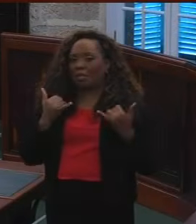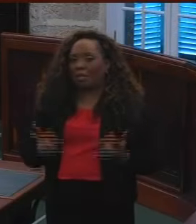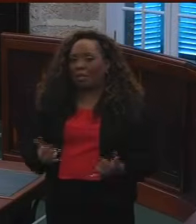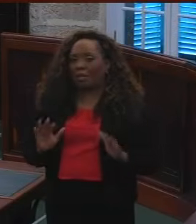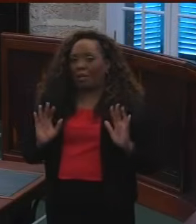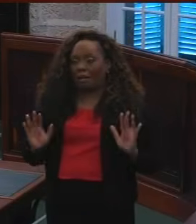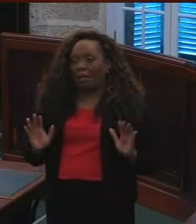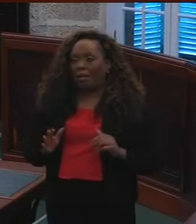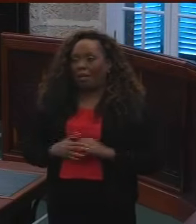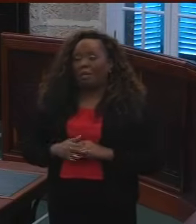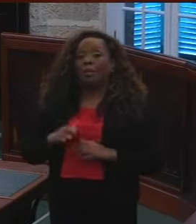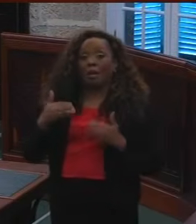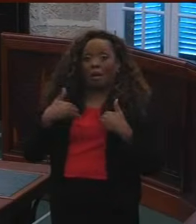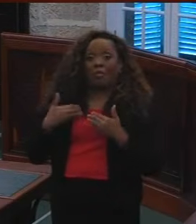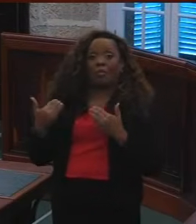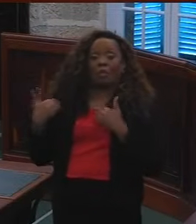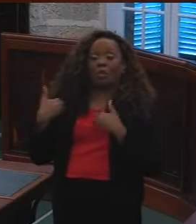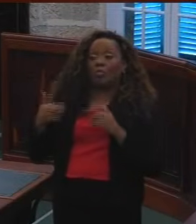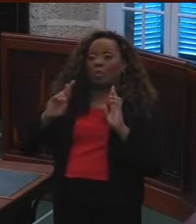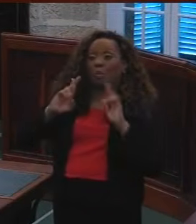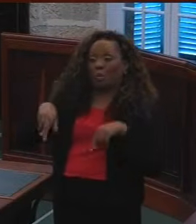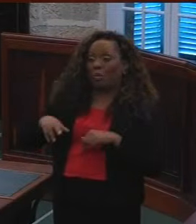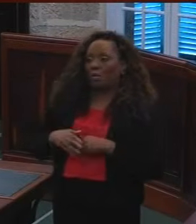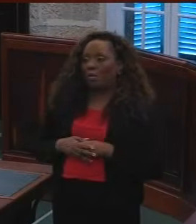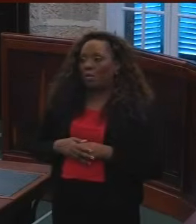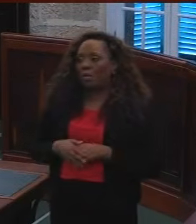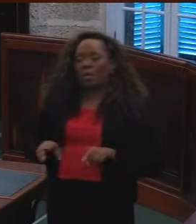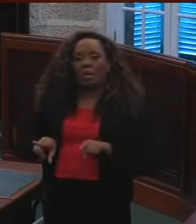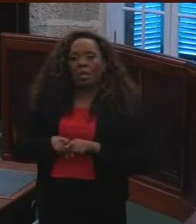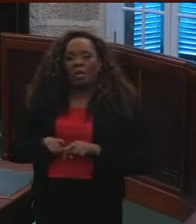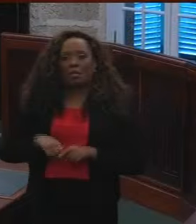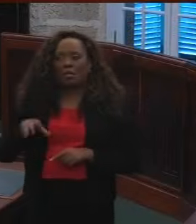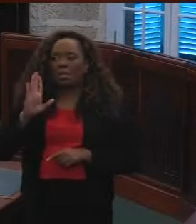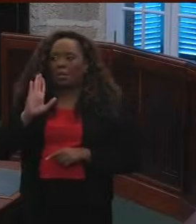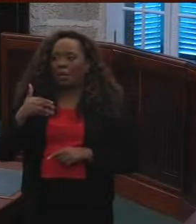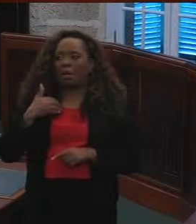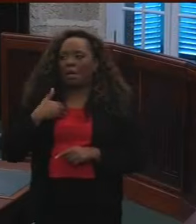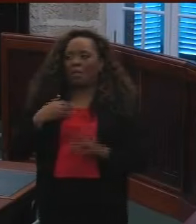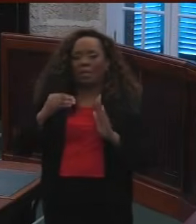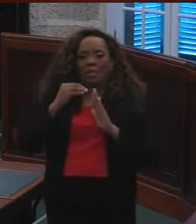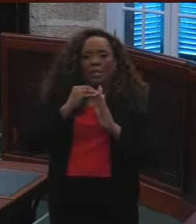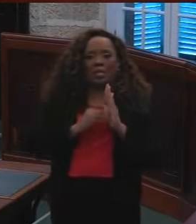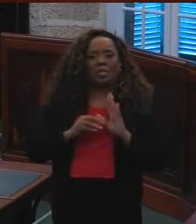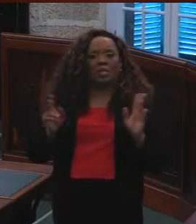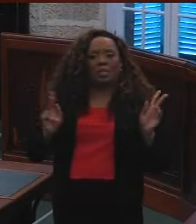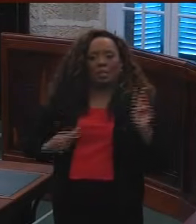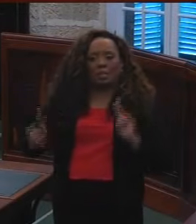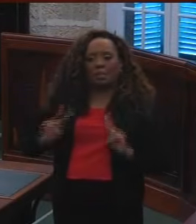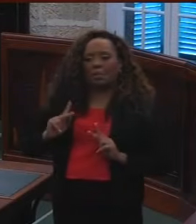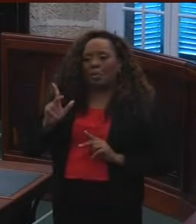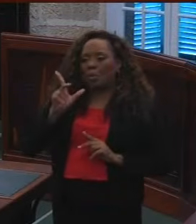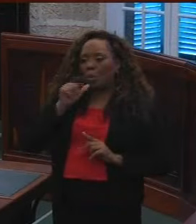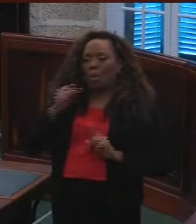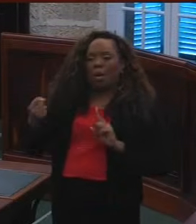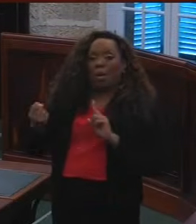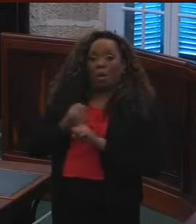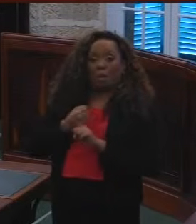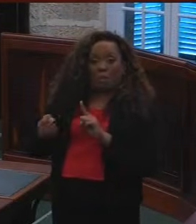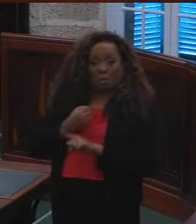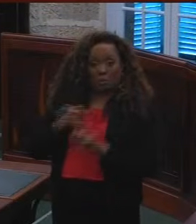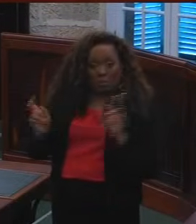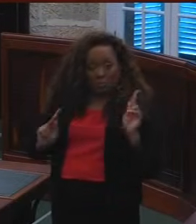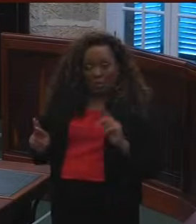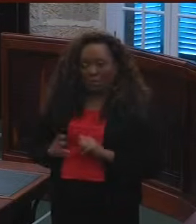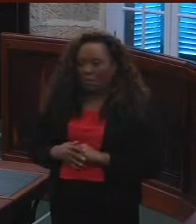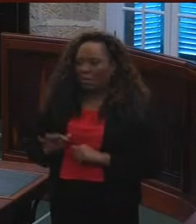sir. We've also gone on to create a register of abusers. And that, to me, is such a powerful piece of